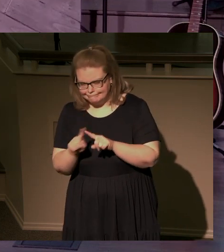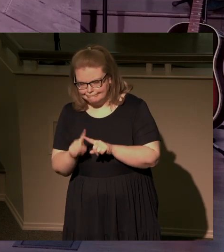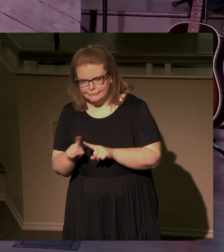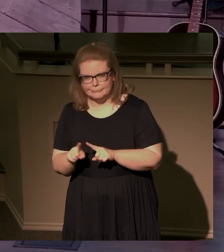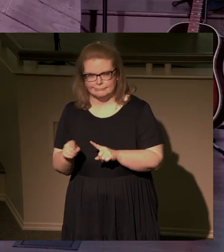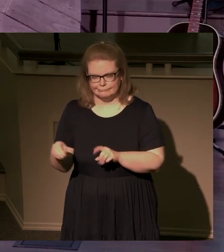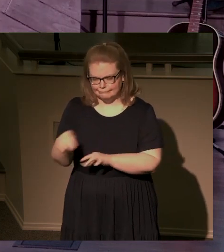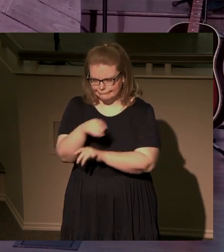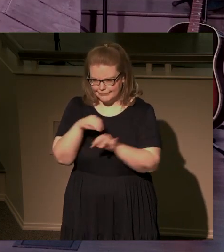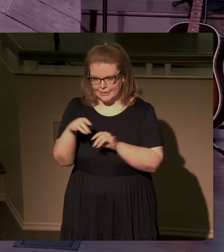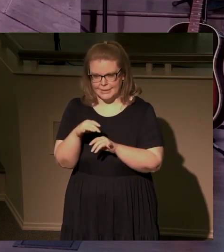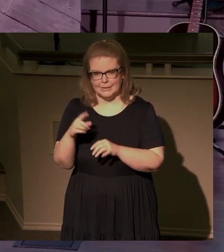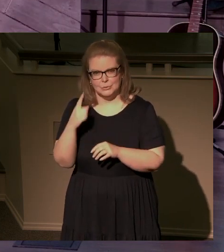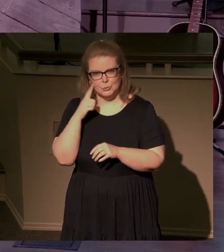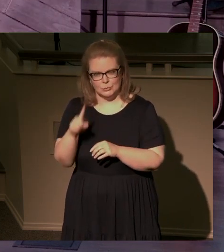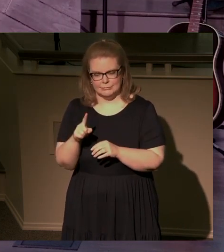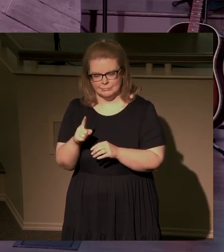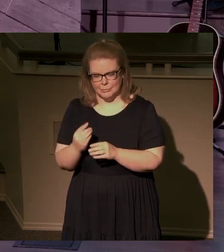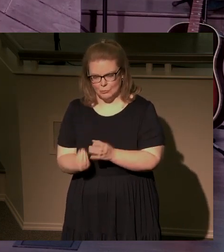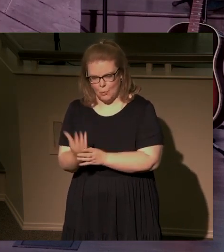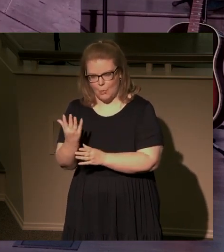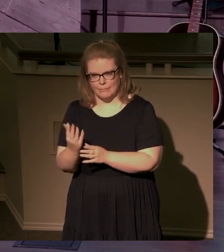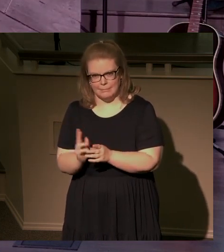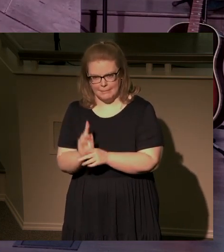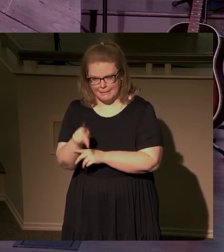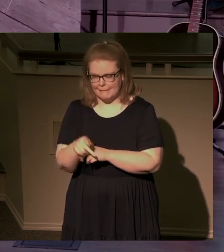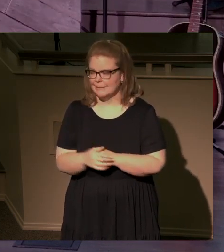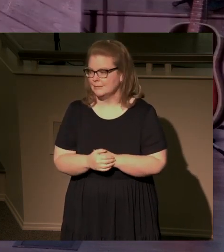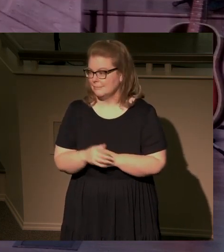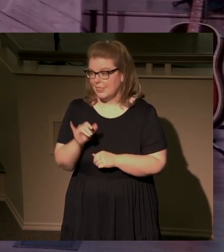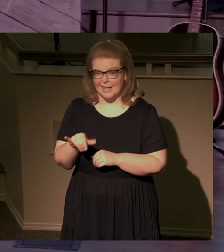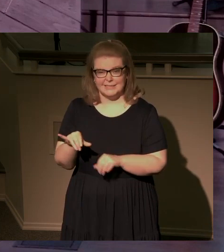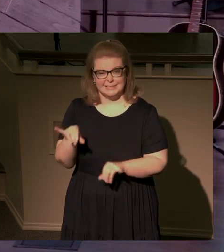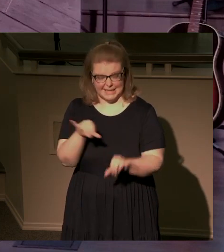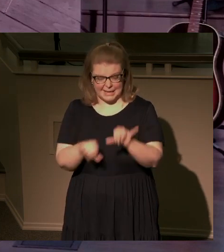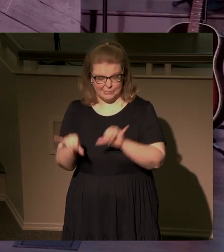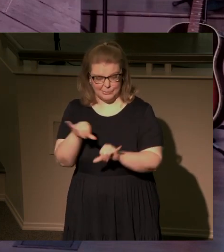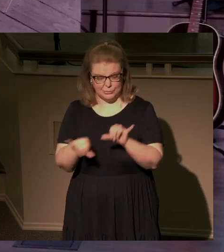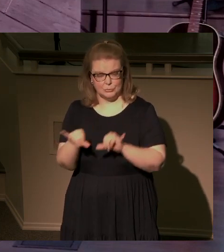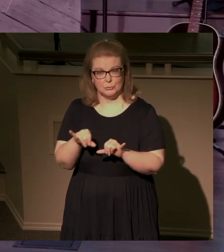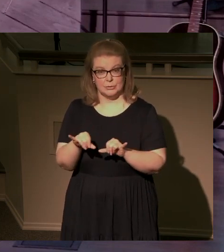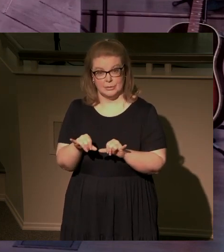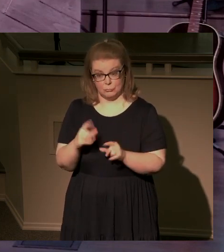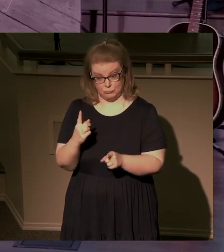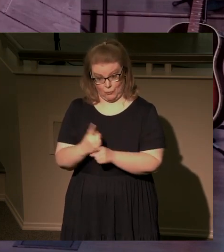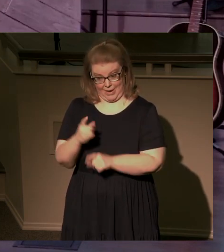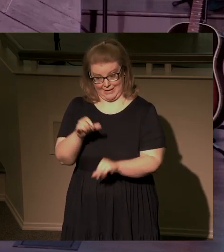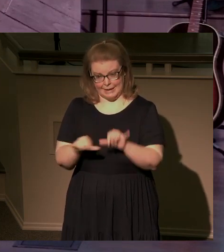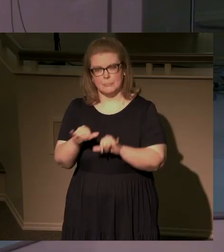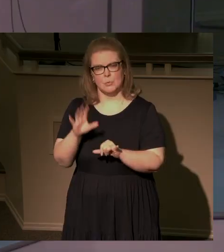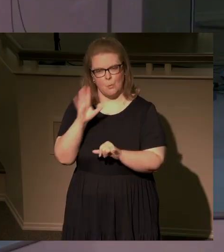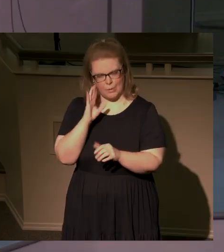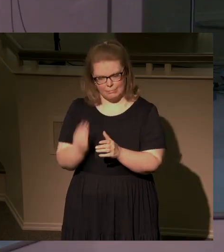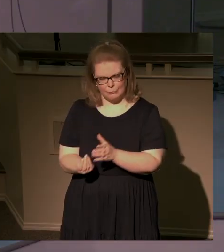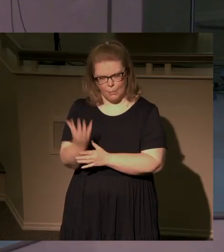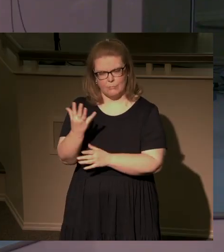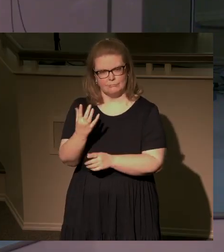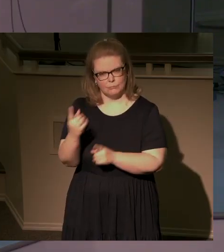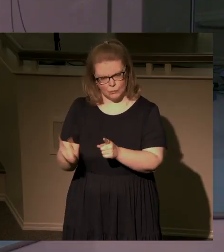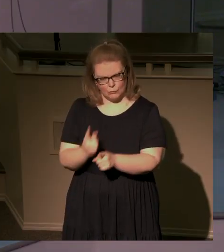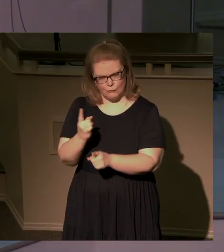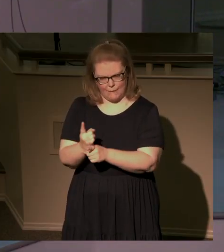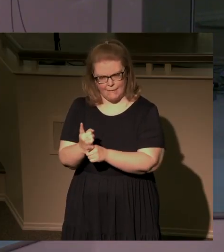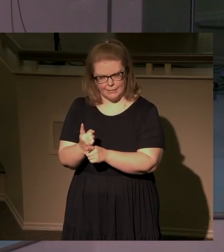into planting plants. But it's pretty much chemistry. You're going to get the kind of plant that you planted,